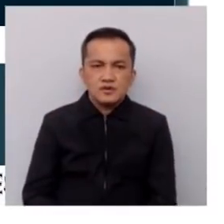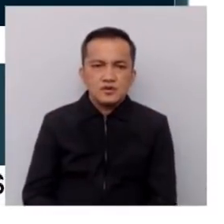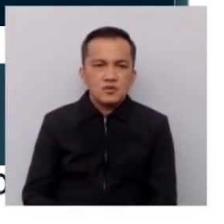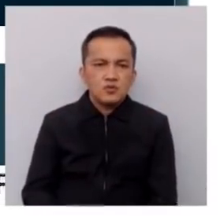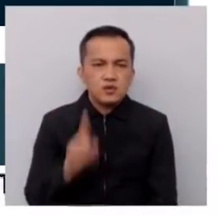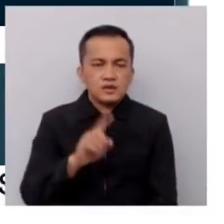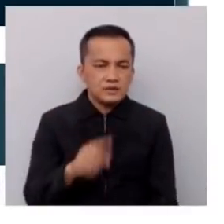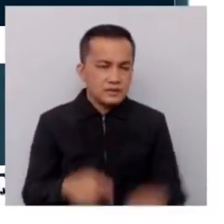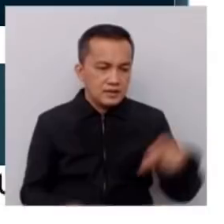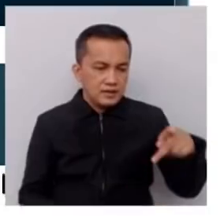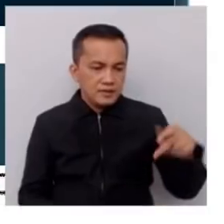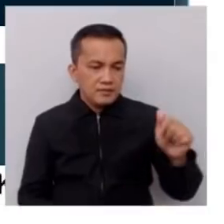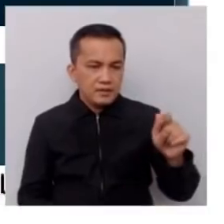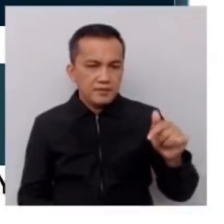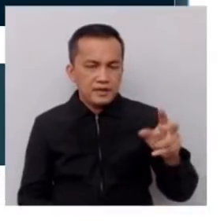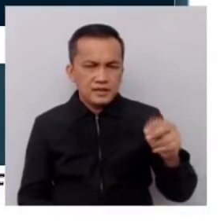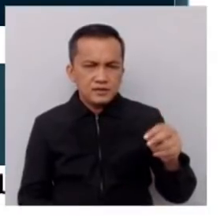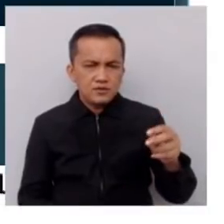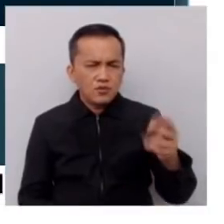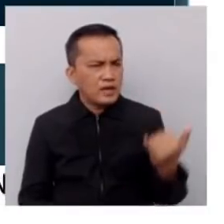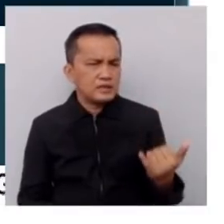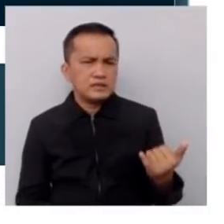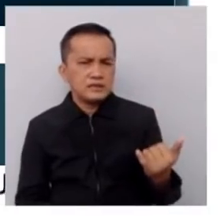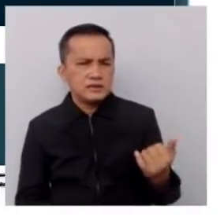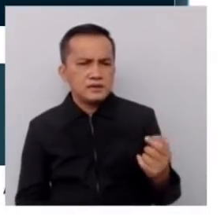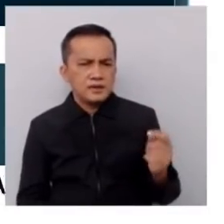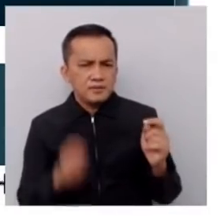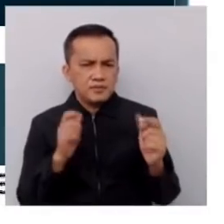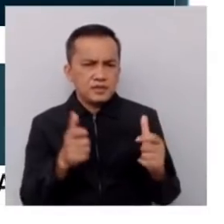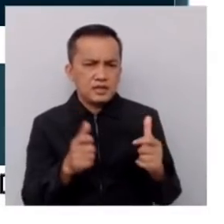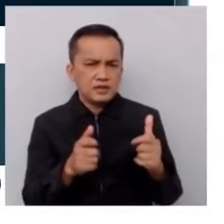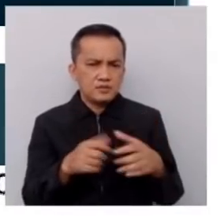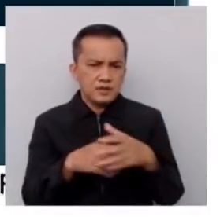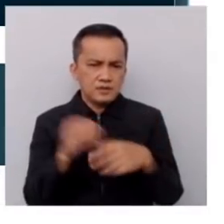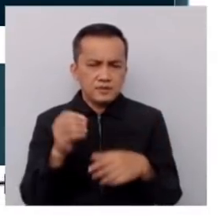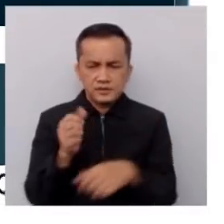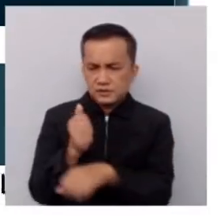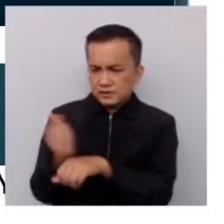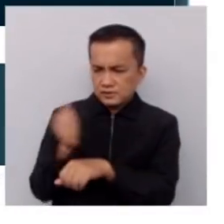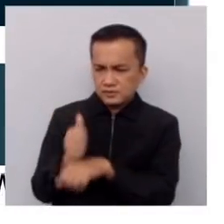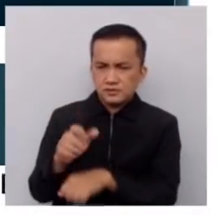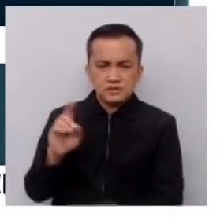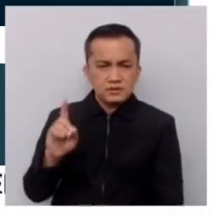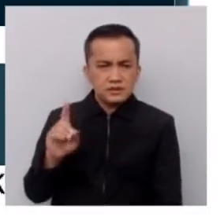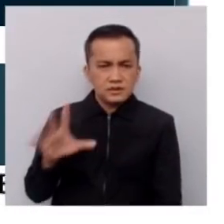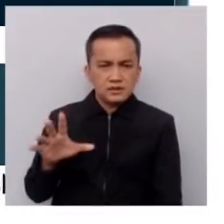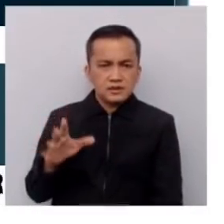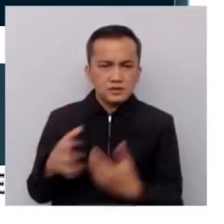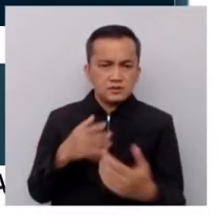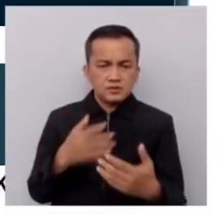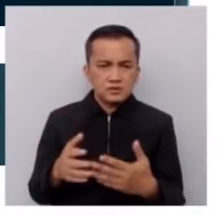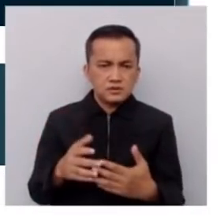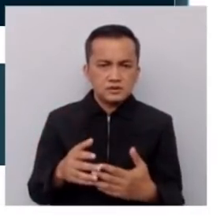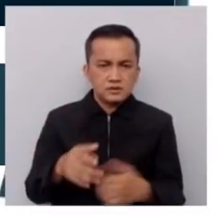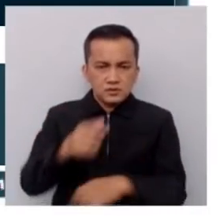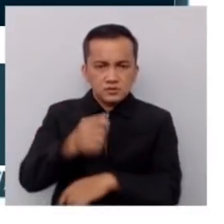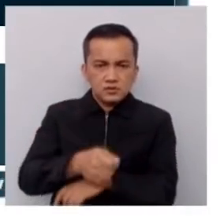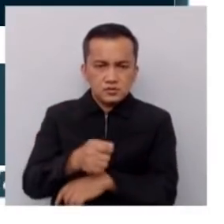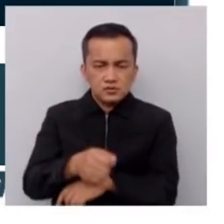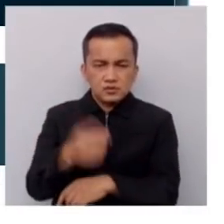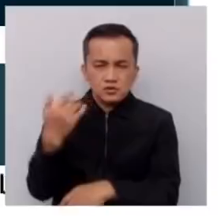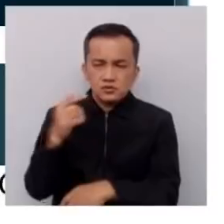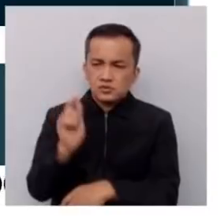Jovito Palparan at bakit siya biglang lumalabas? At sinisisi na naman si Senator Leila de Lima, kahit ang nag-convict sa kanya in 2018 is the